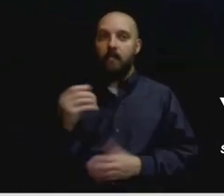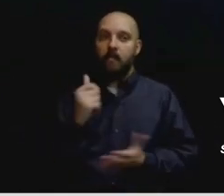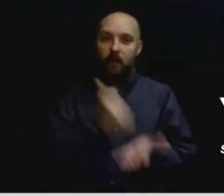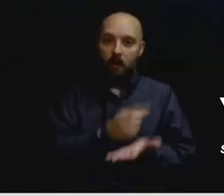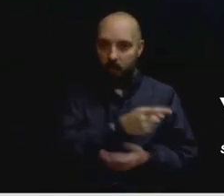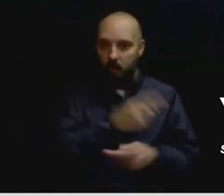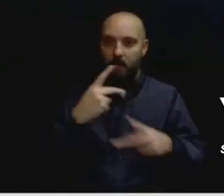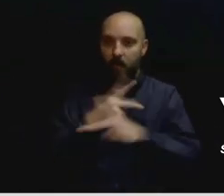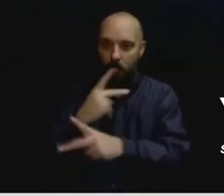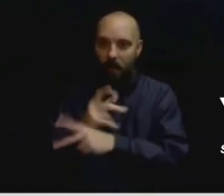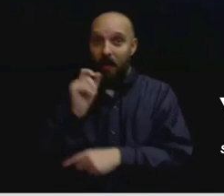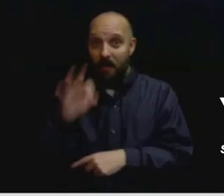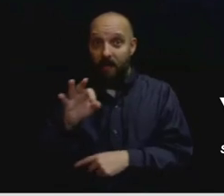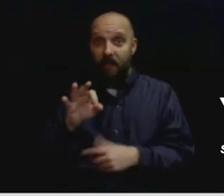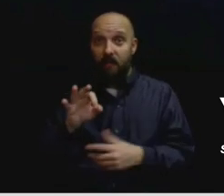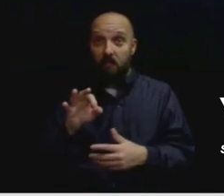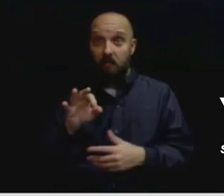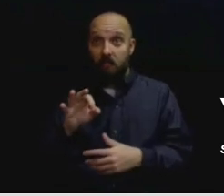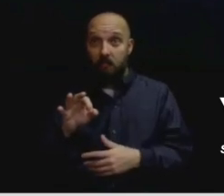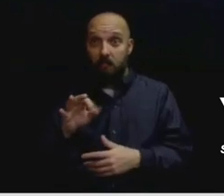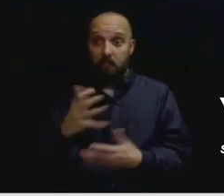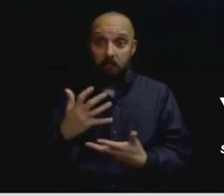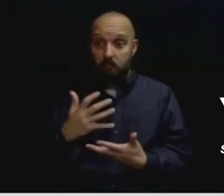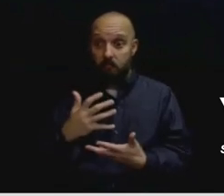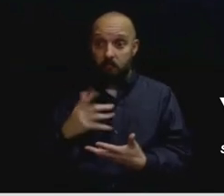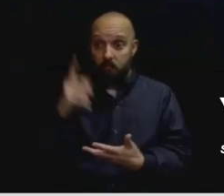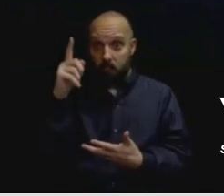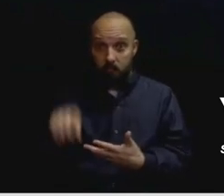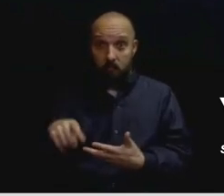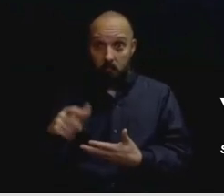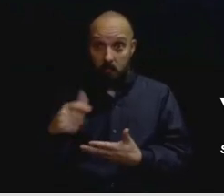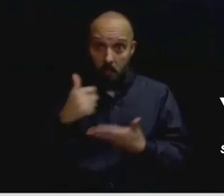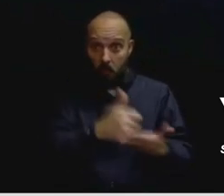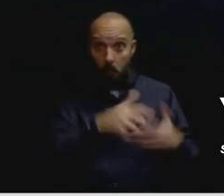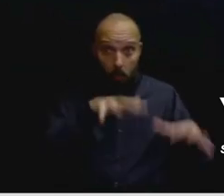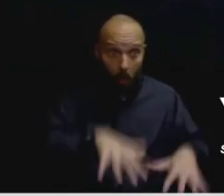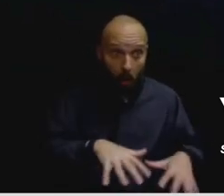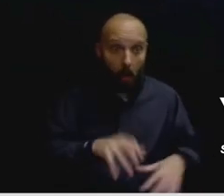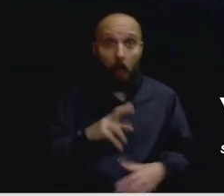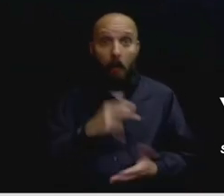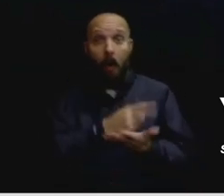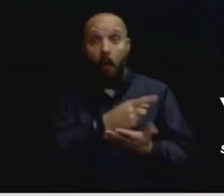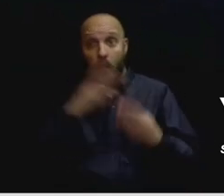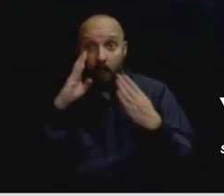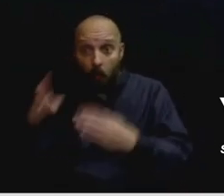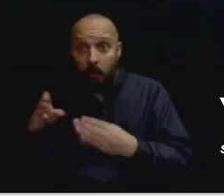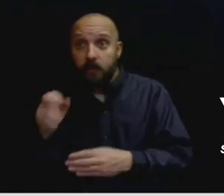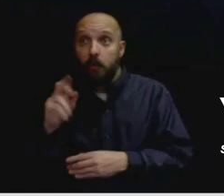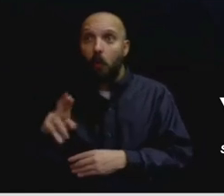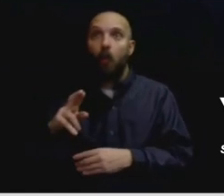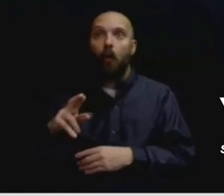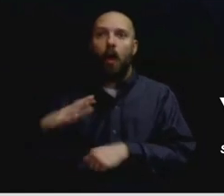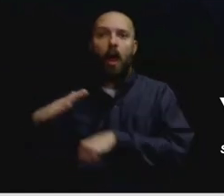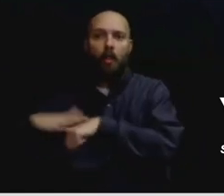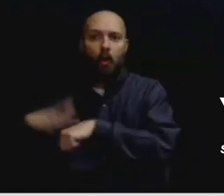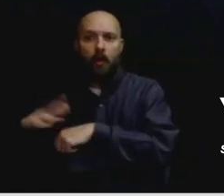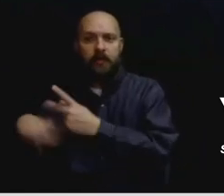out if it's a calming or focusing or alerting type of action for